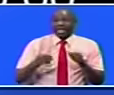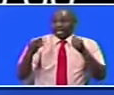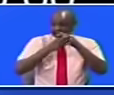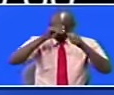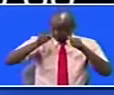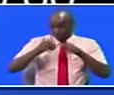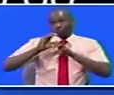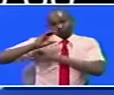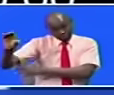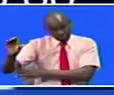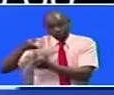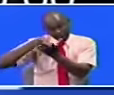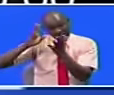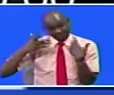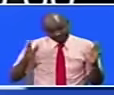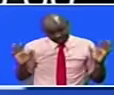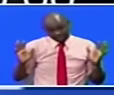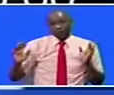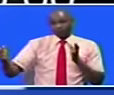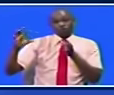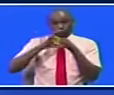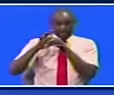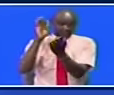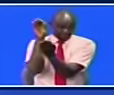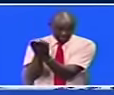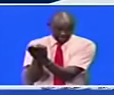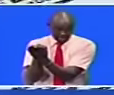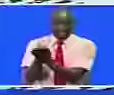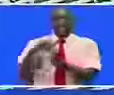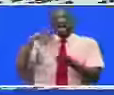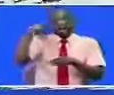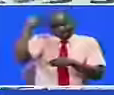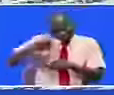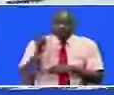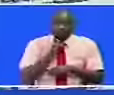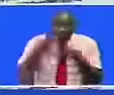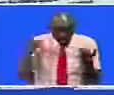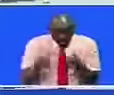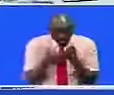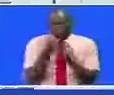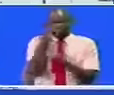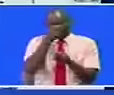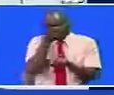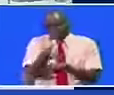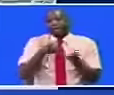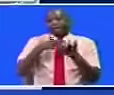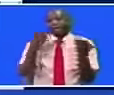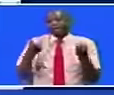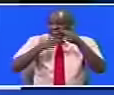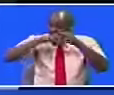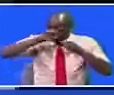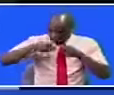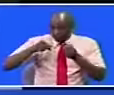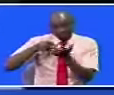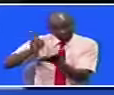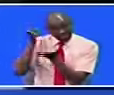million shillings, which was made through Cooperative Bank. On the following day, the 20th of August, another payment of 7 million